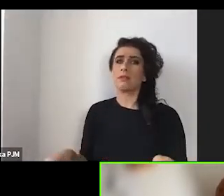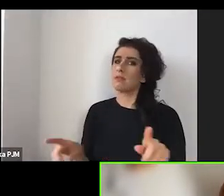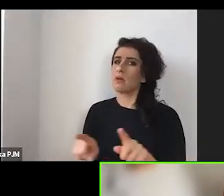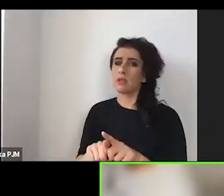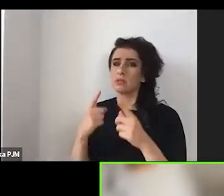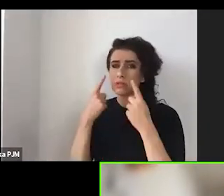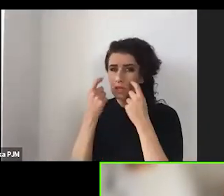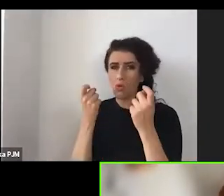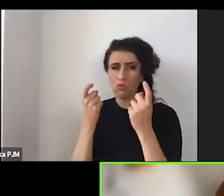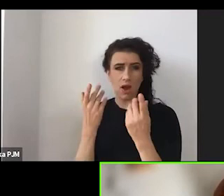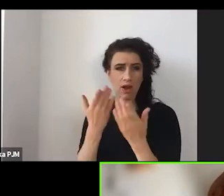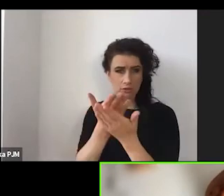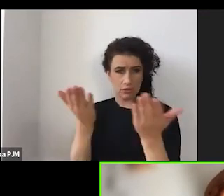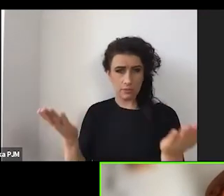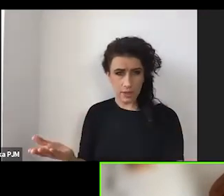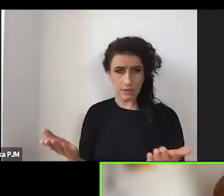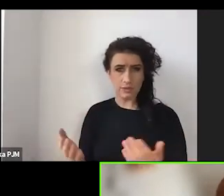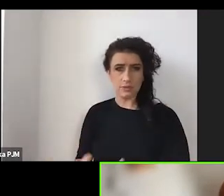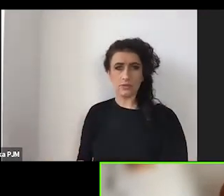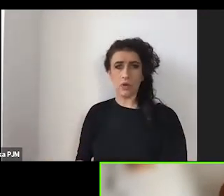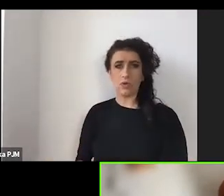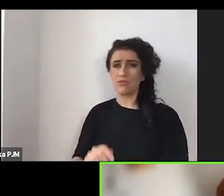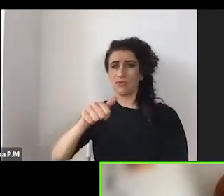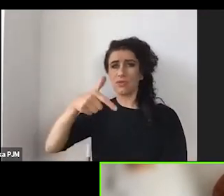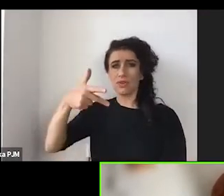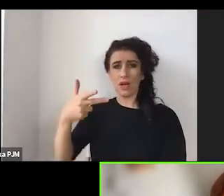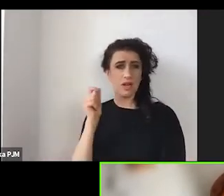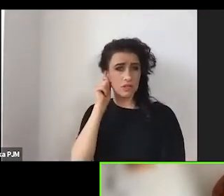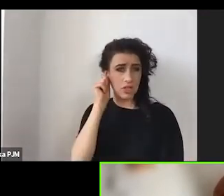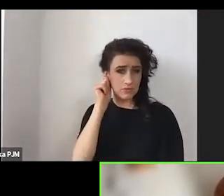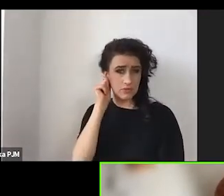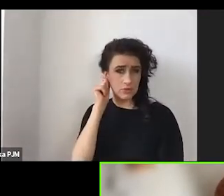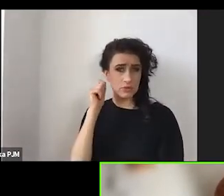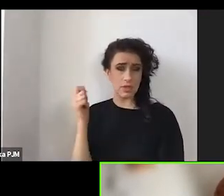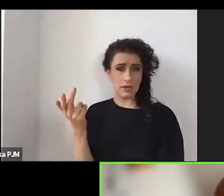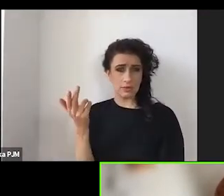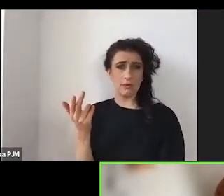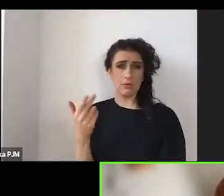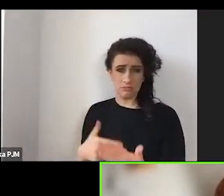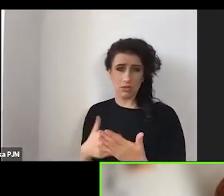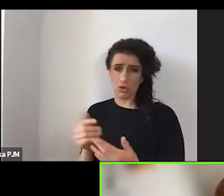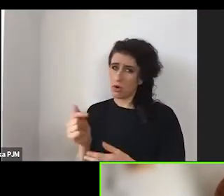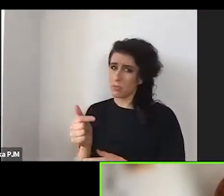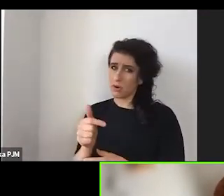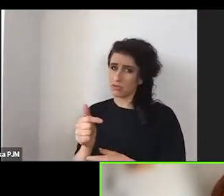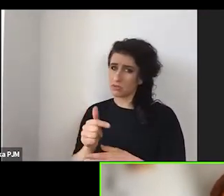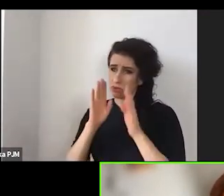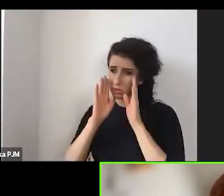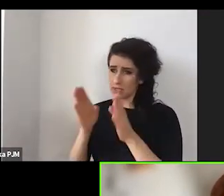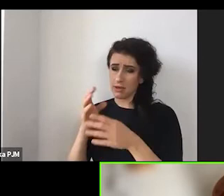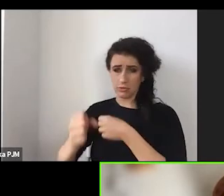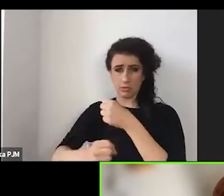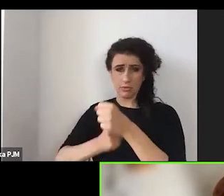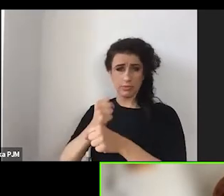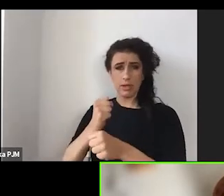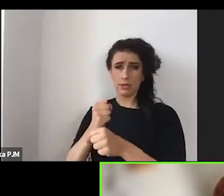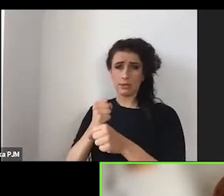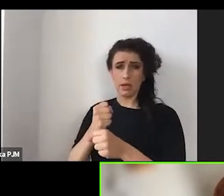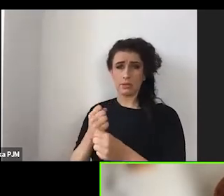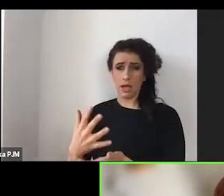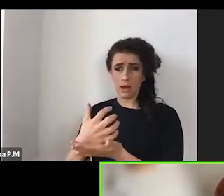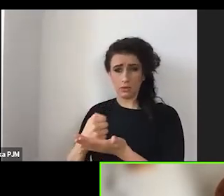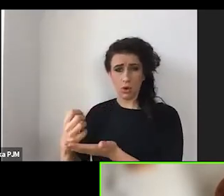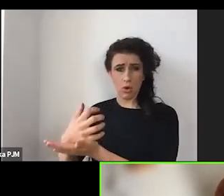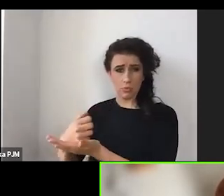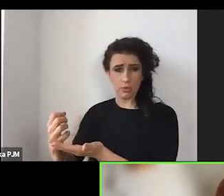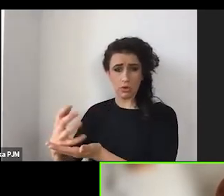know, the godfather. So that's a very bad reality we're facing right now. I would say that's the main